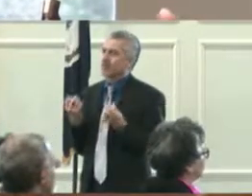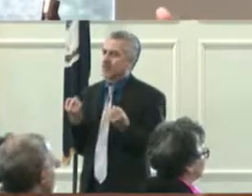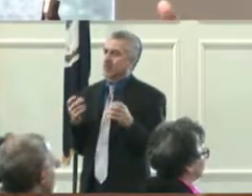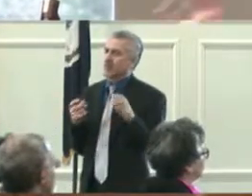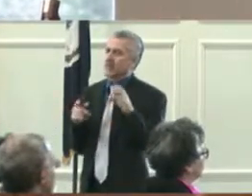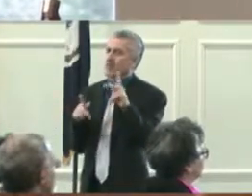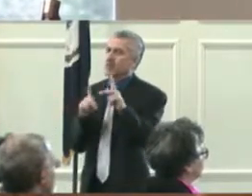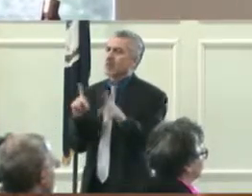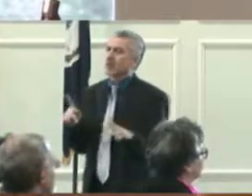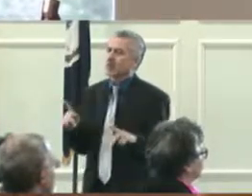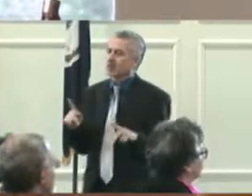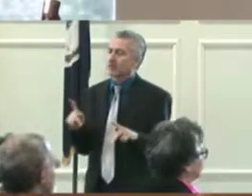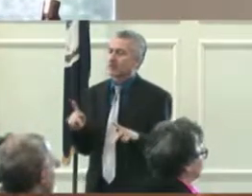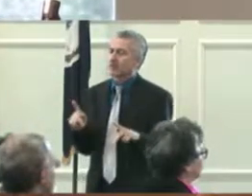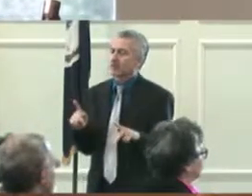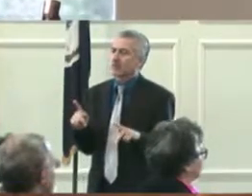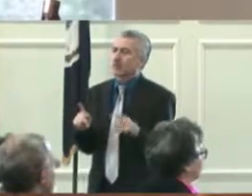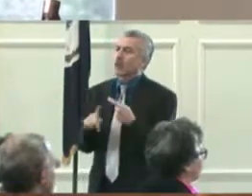community who came out.